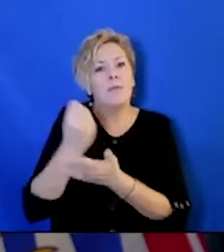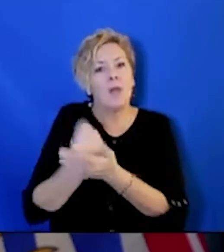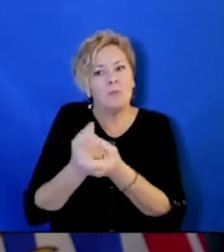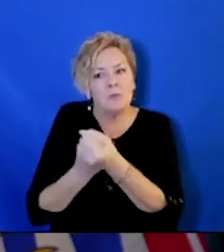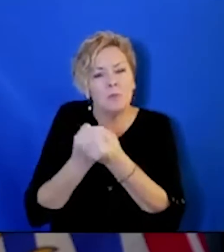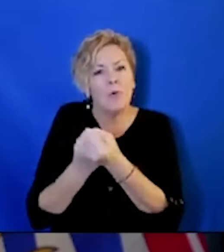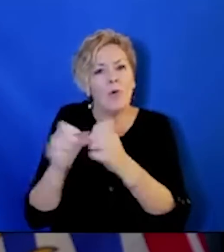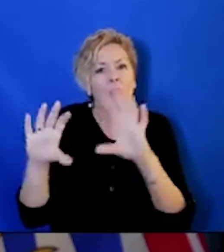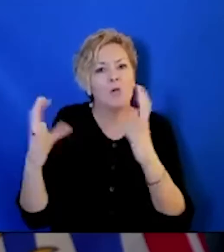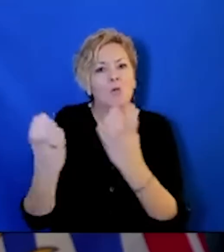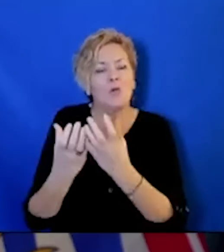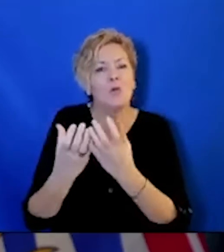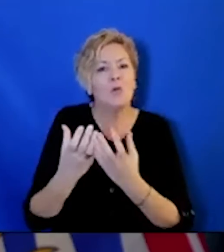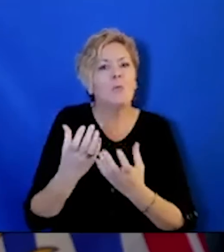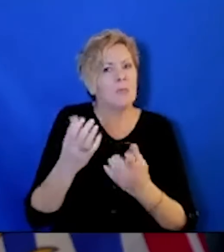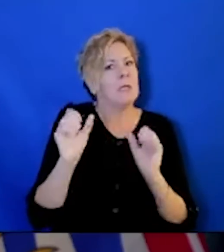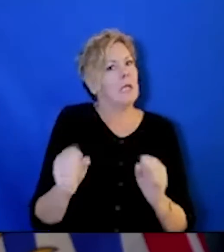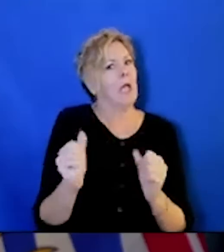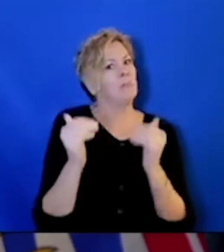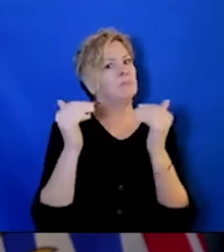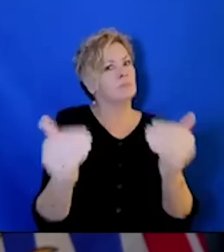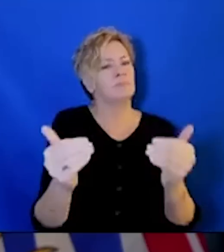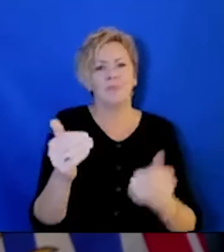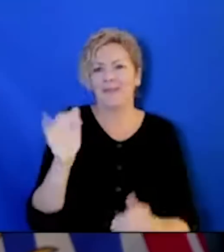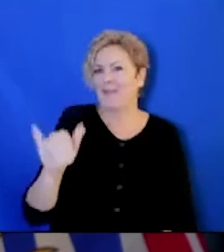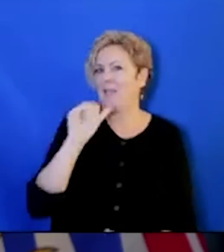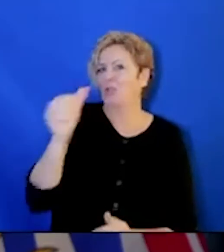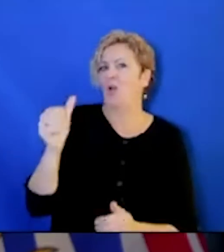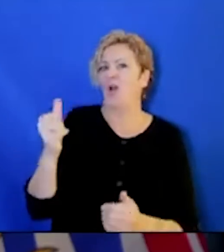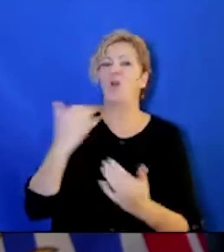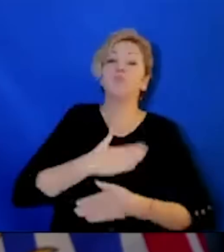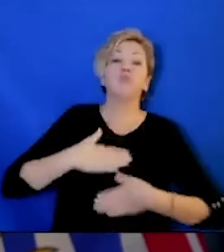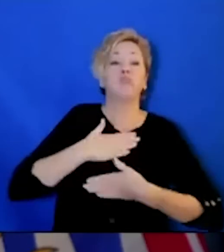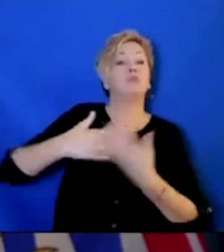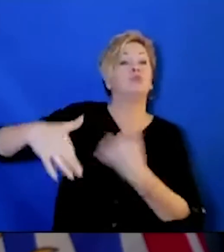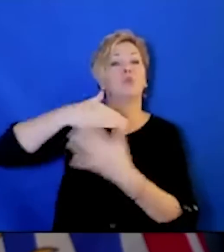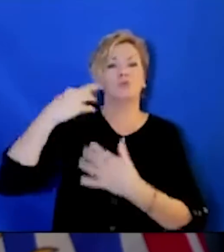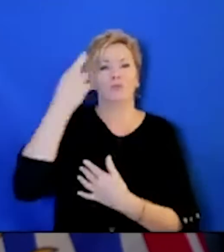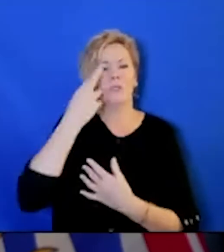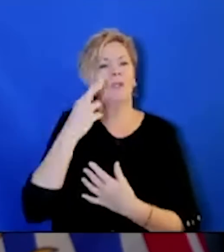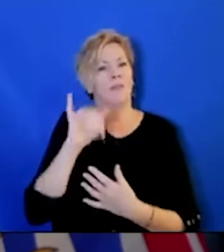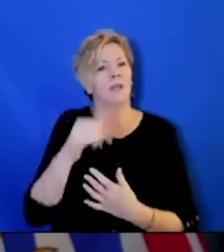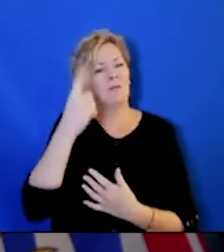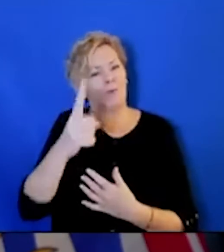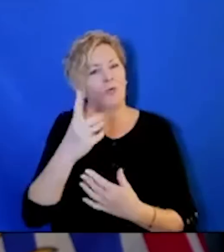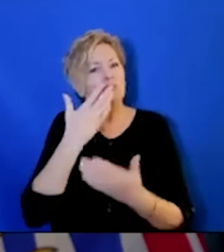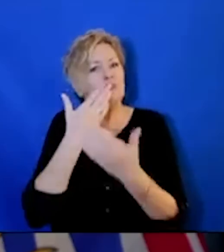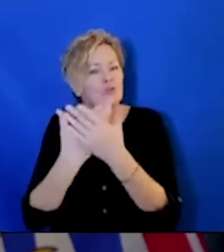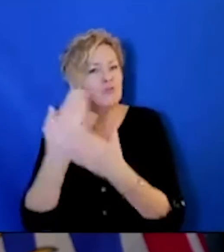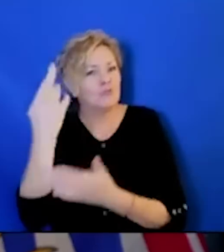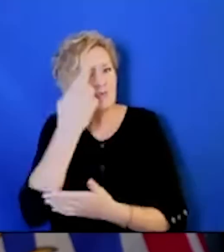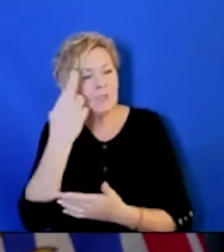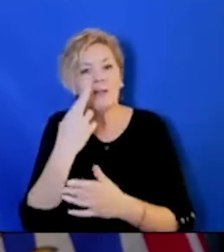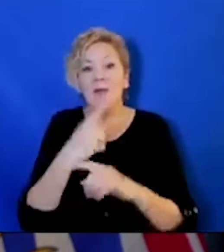And go outside. We've said this from the very beginning of this pandemic. Yes, it's safe to be outside. Be outside with one